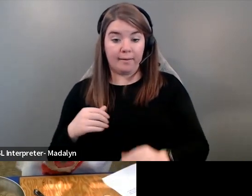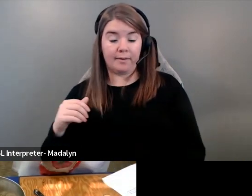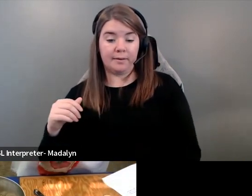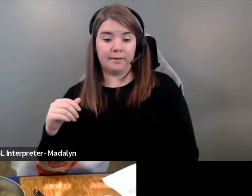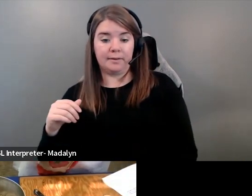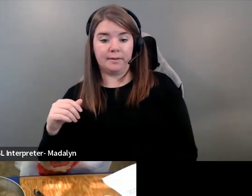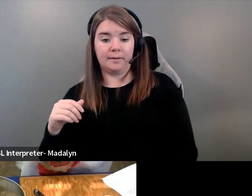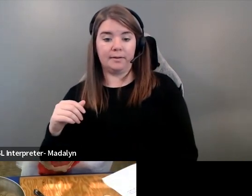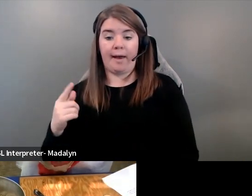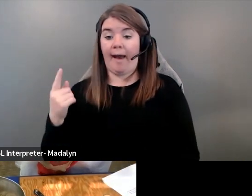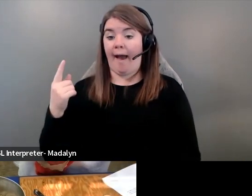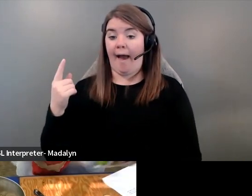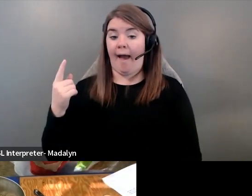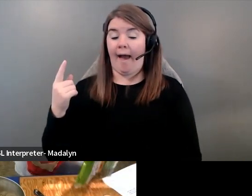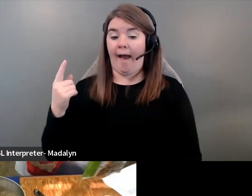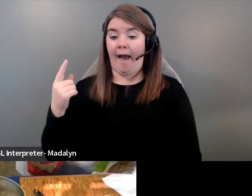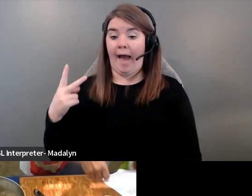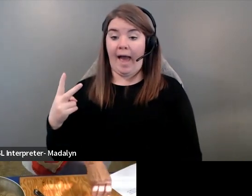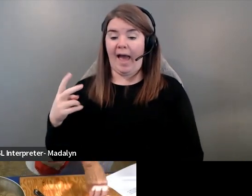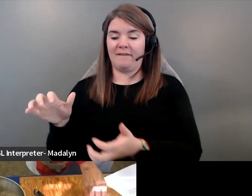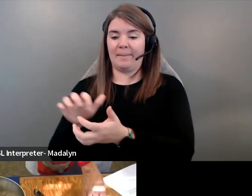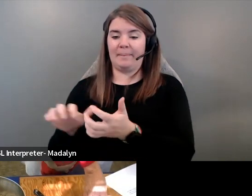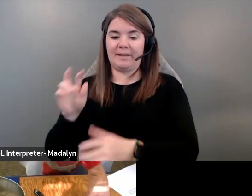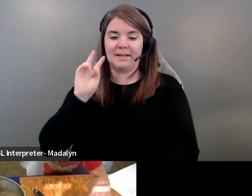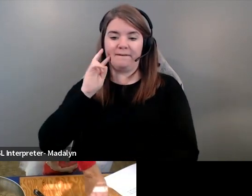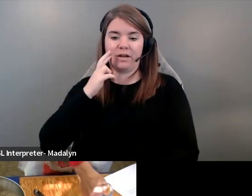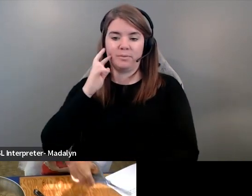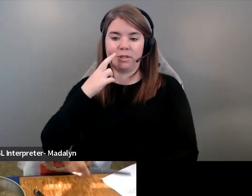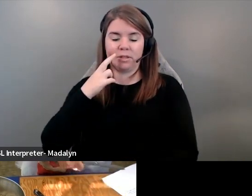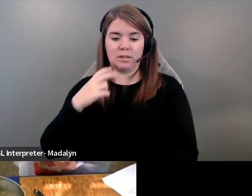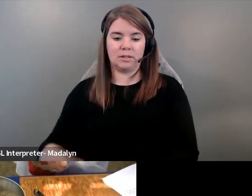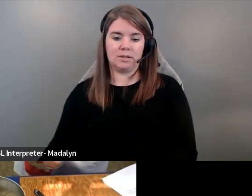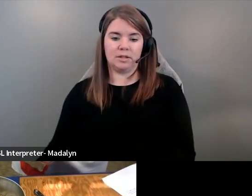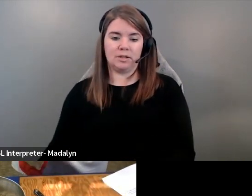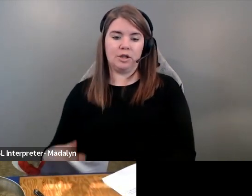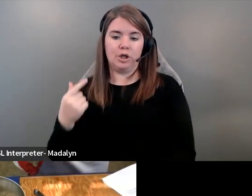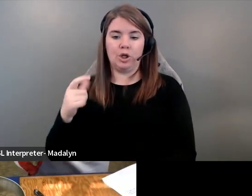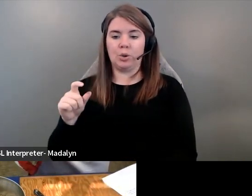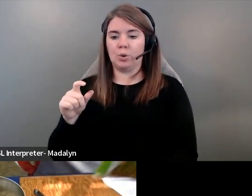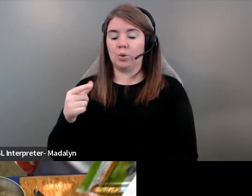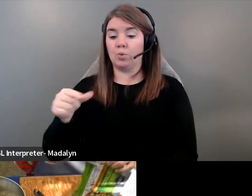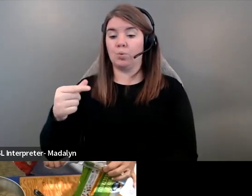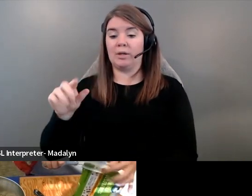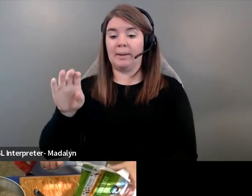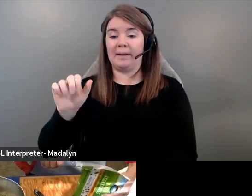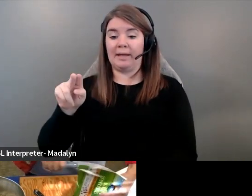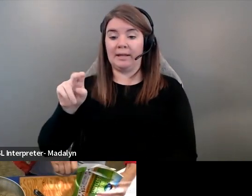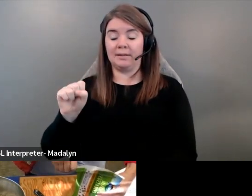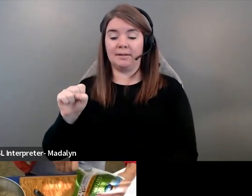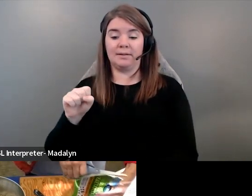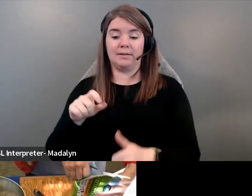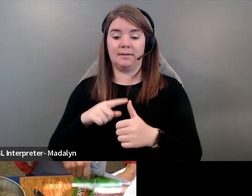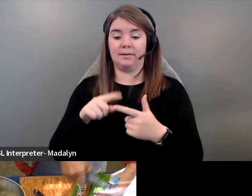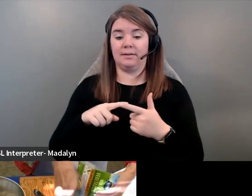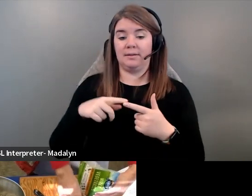half of my package of the mixed vegetables. These are green beans, peas, corn, and carrots, but it could be